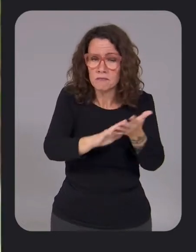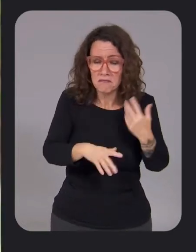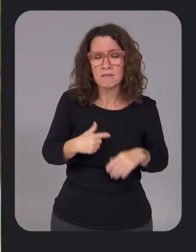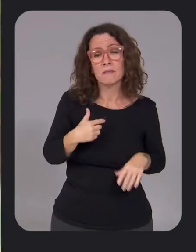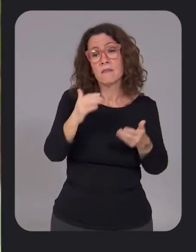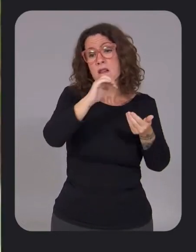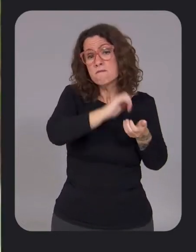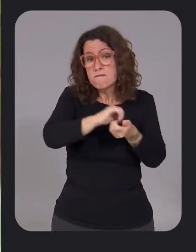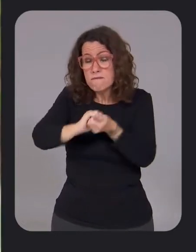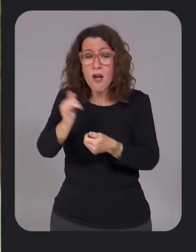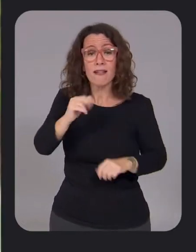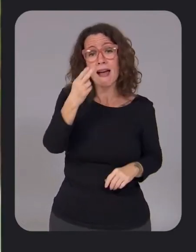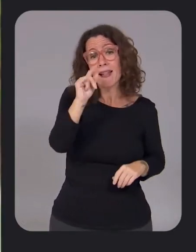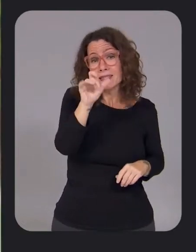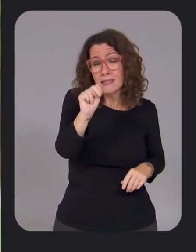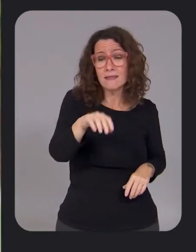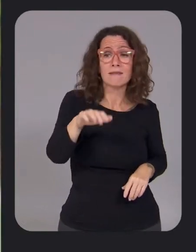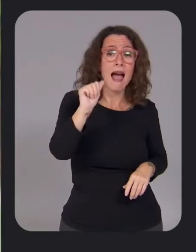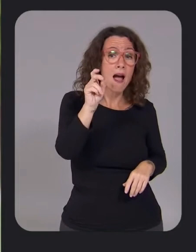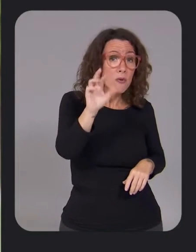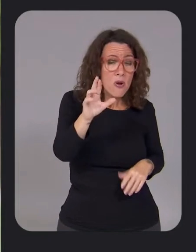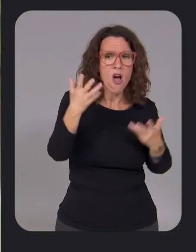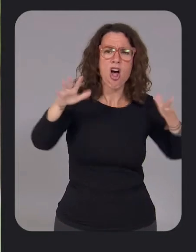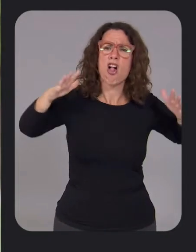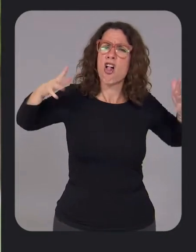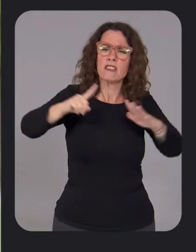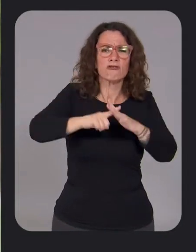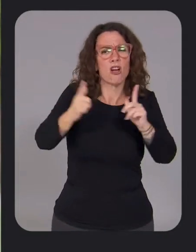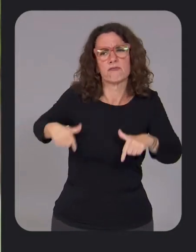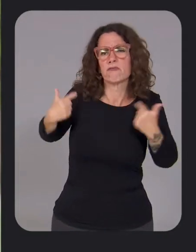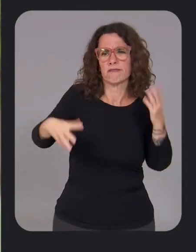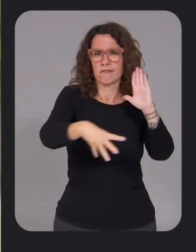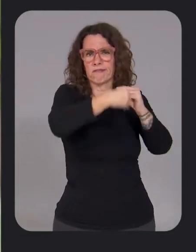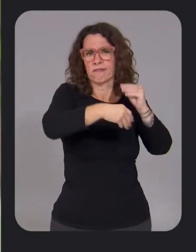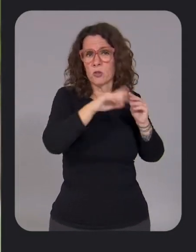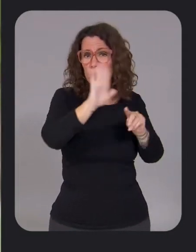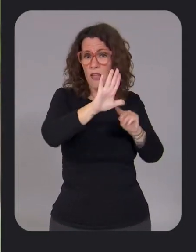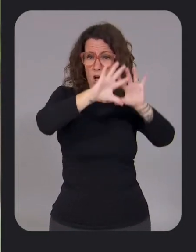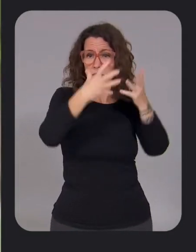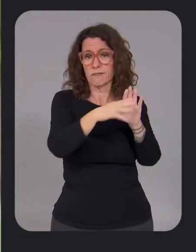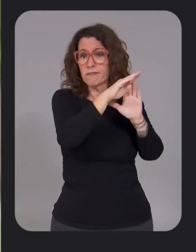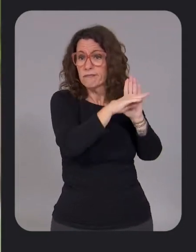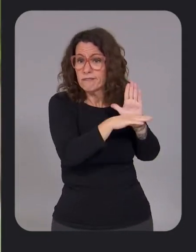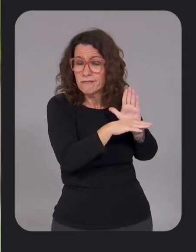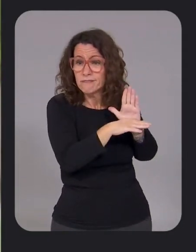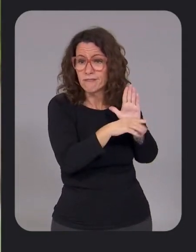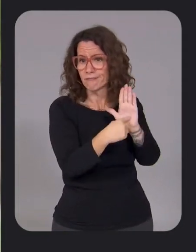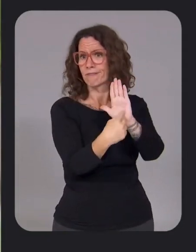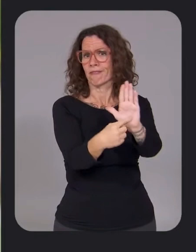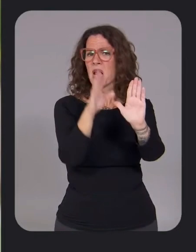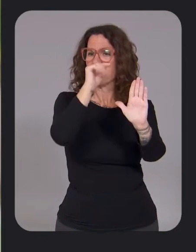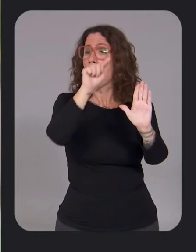Partners like Hilton and Accor have already started adding this information to their global hotel portfolio, and we expect this will grow